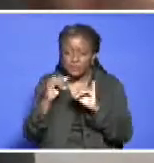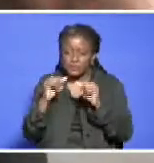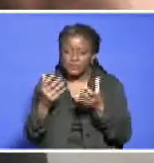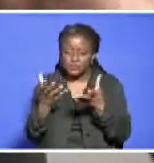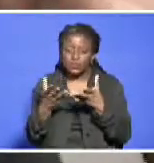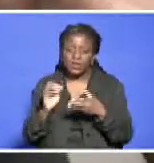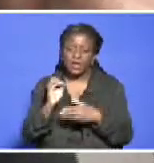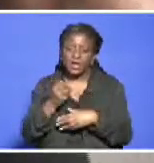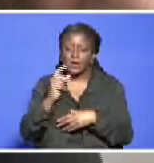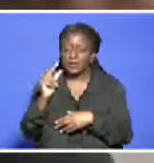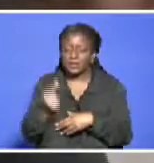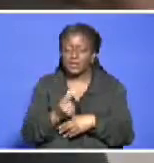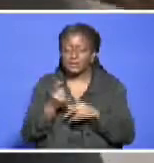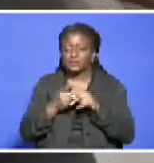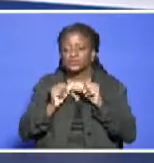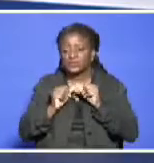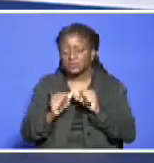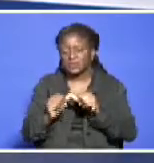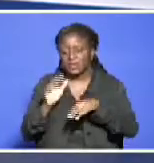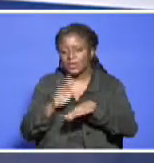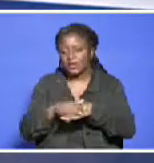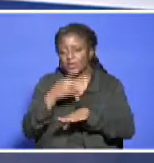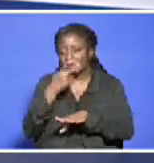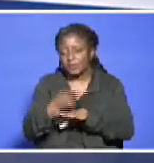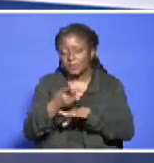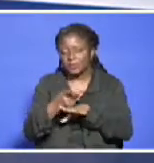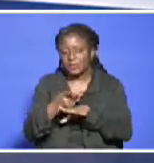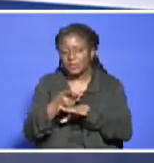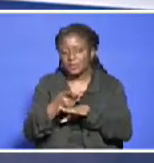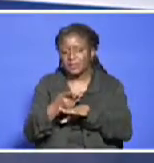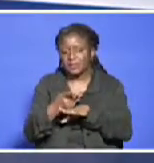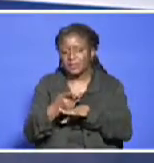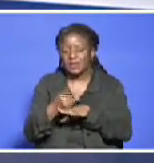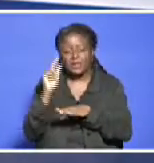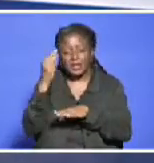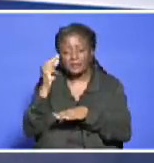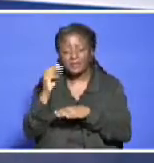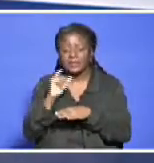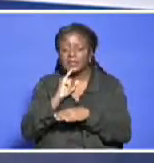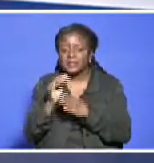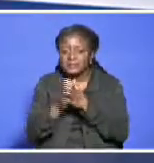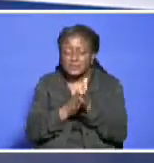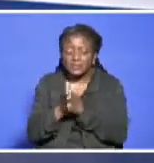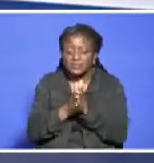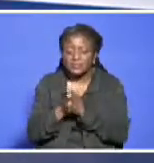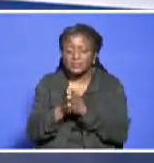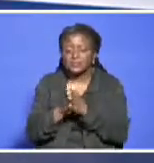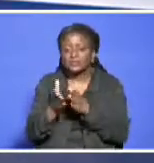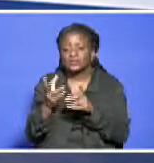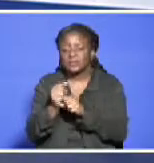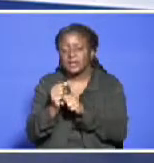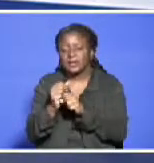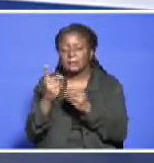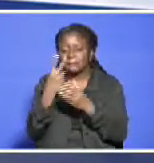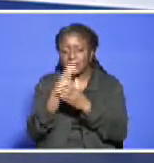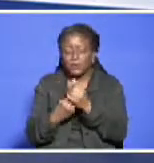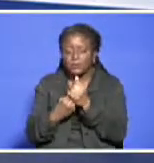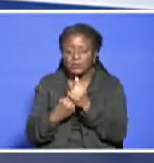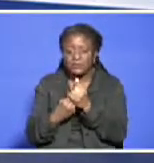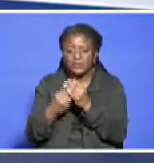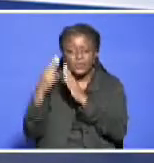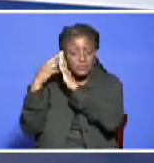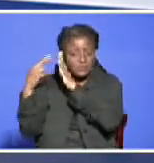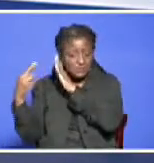our guests to remain on property. The Aguila says government is eager to get both the resort and Bahamar reopened